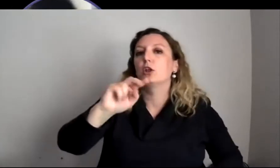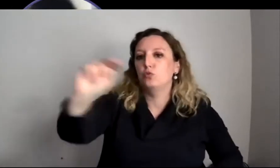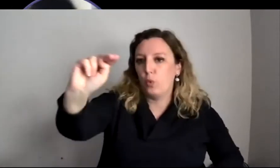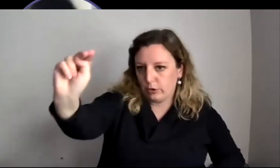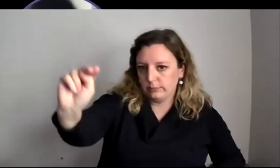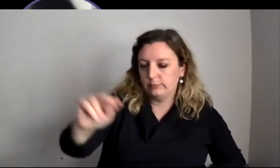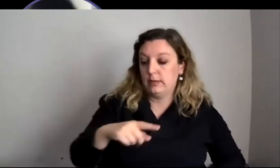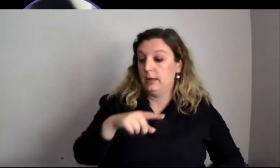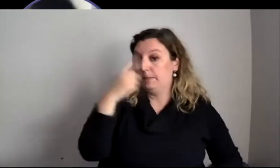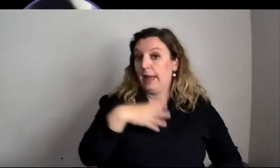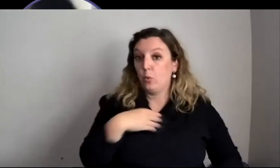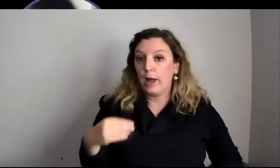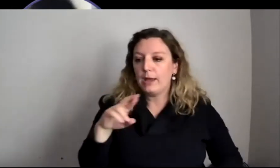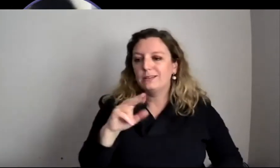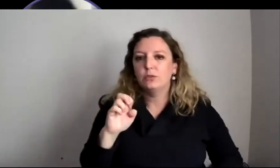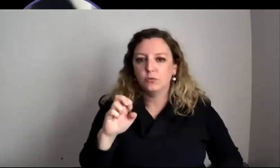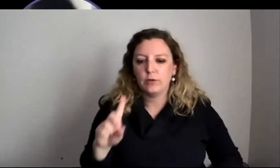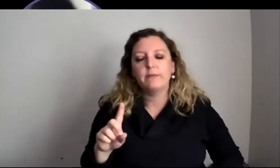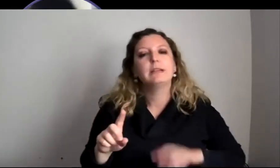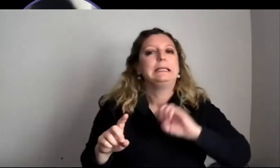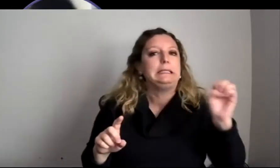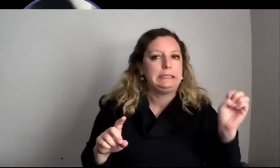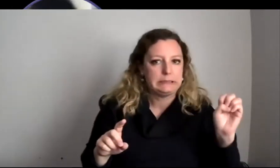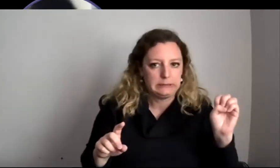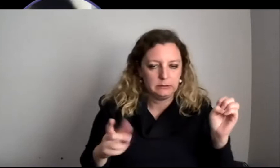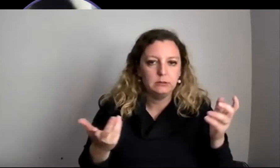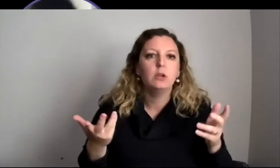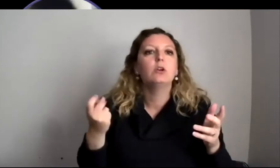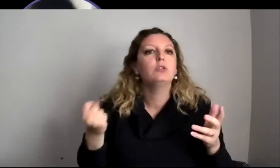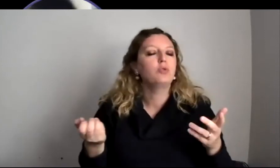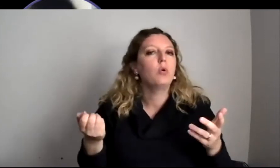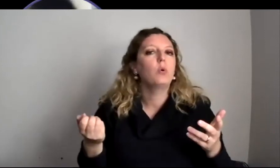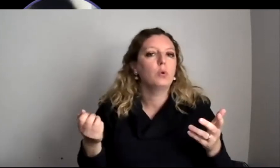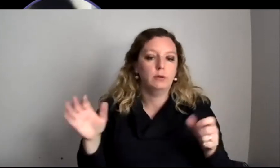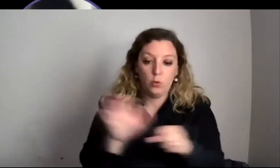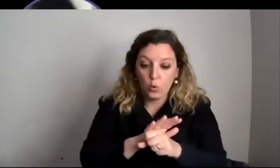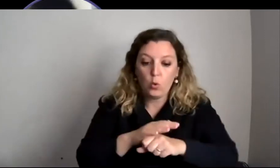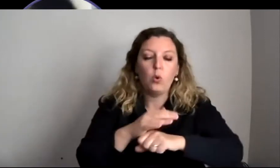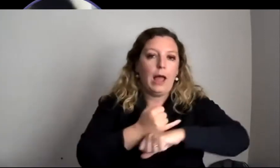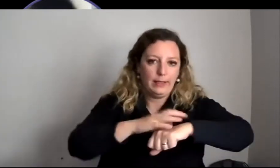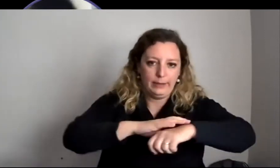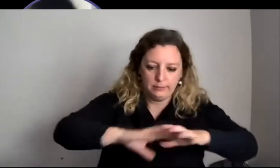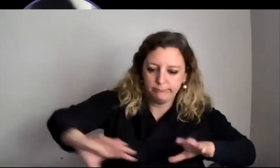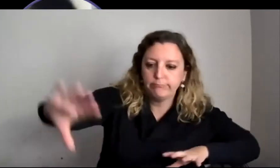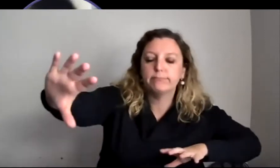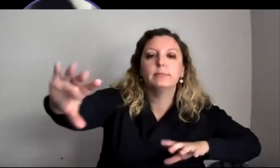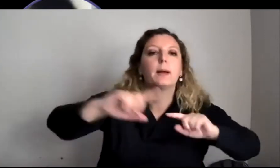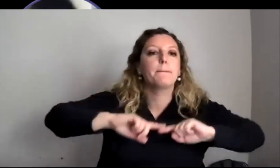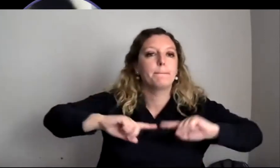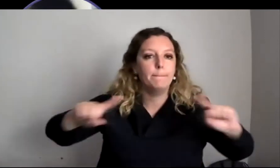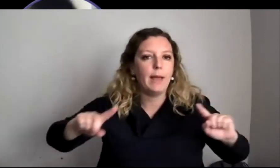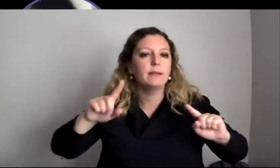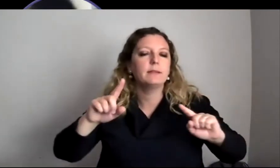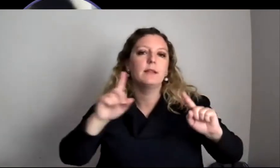and the black and white ruffed lemurs are found throughout the eastern rainforest corridor. So they exist the entire length of the island. However, they're